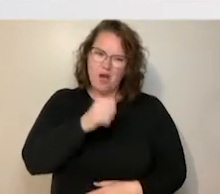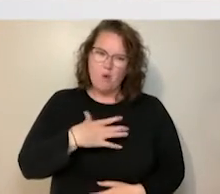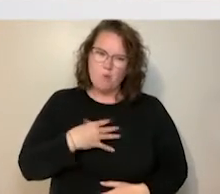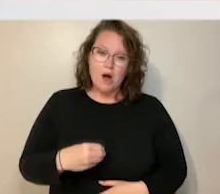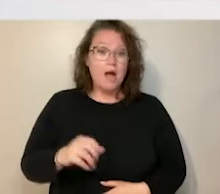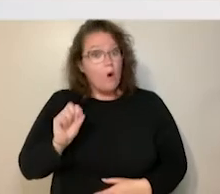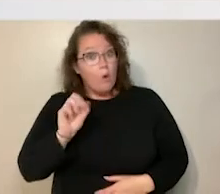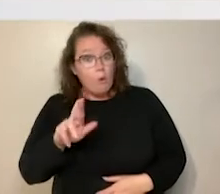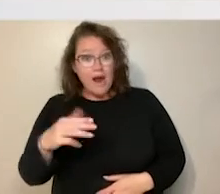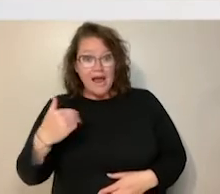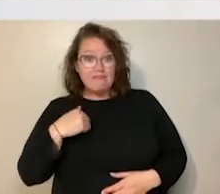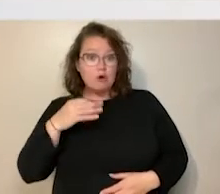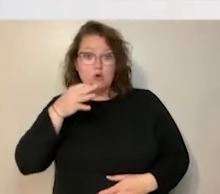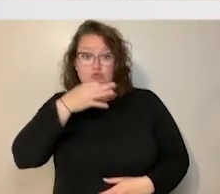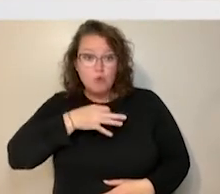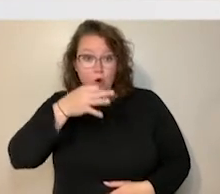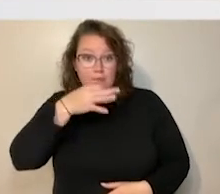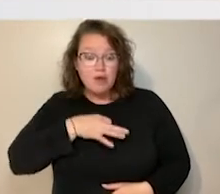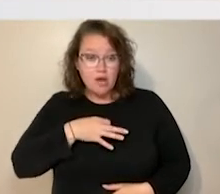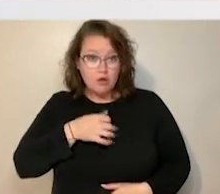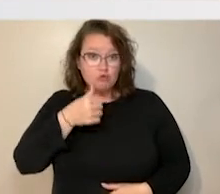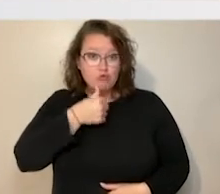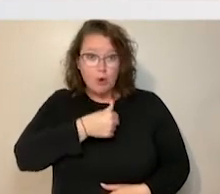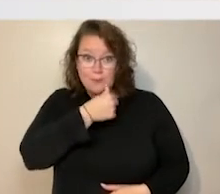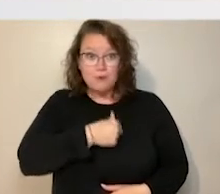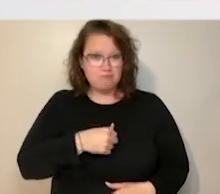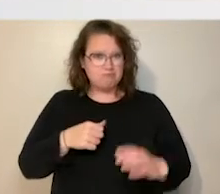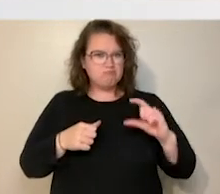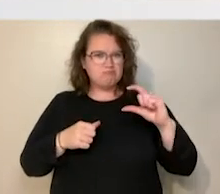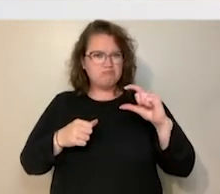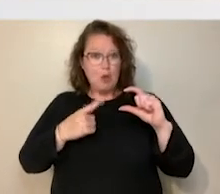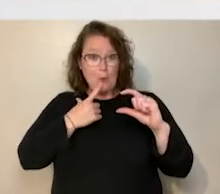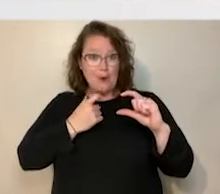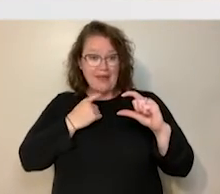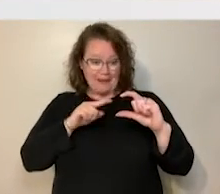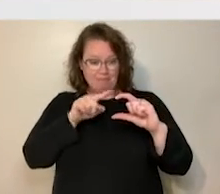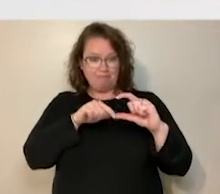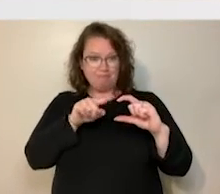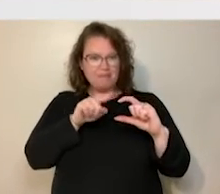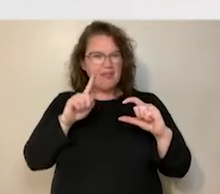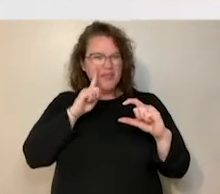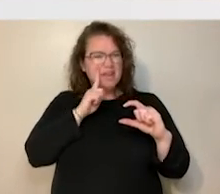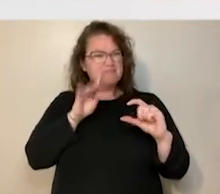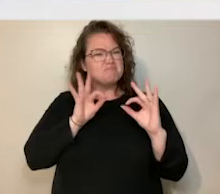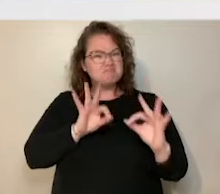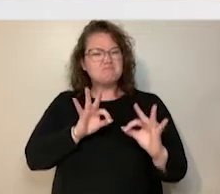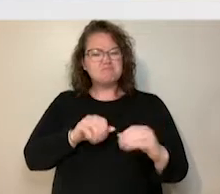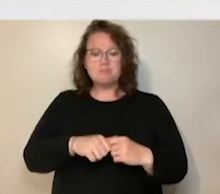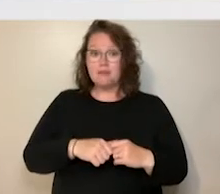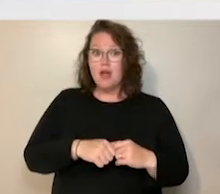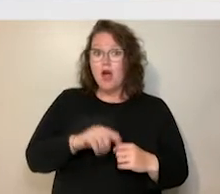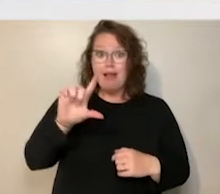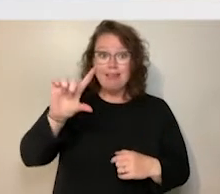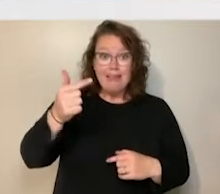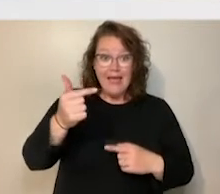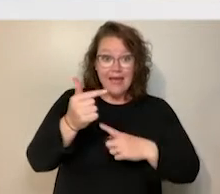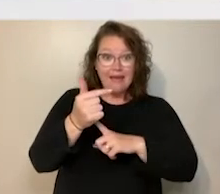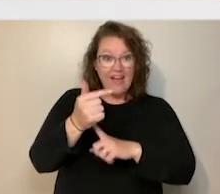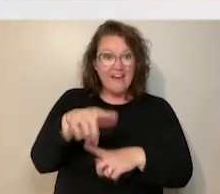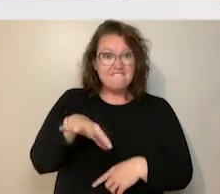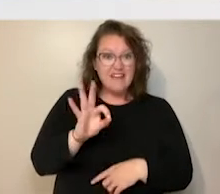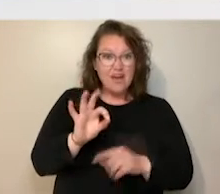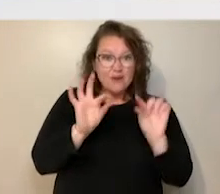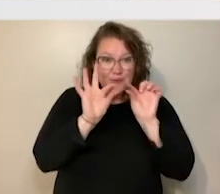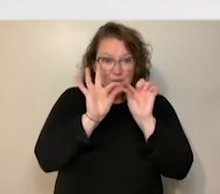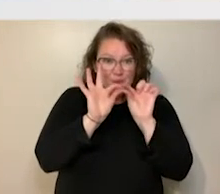one of those would work for a spider. Let's try the strawberry. Then for some spider legs, I found some little skinny pretzels. Now, do you